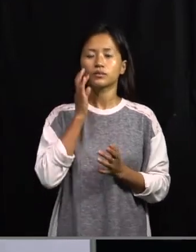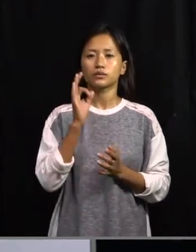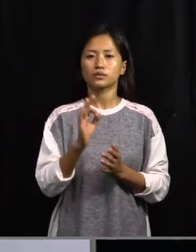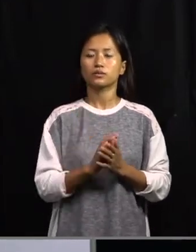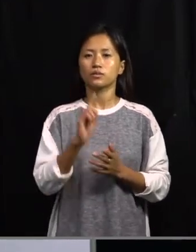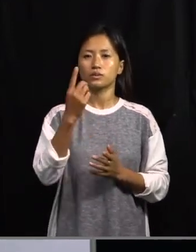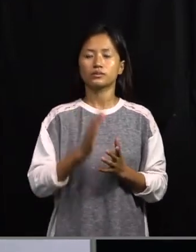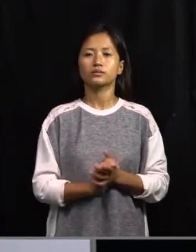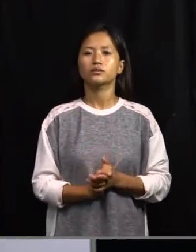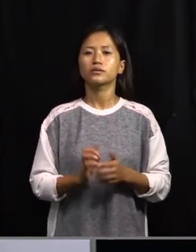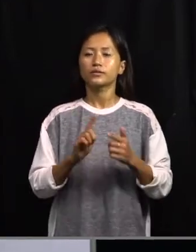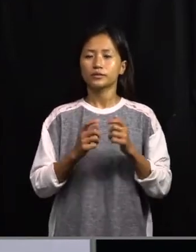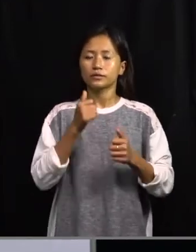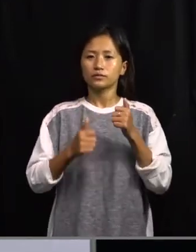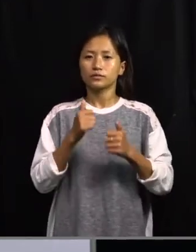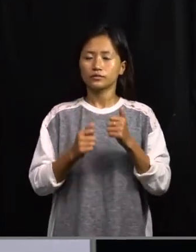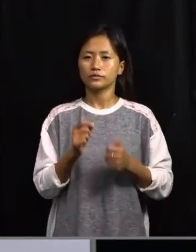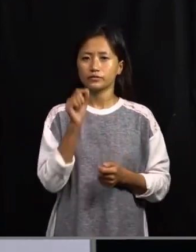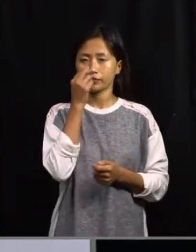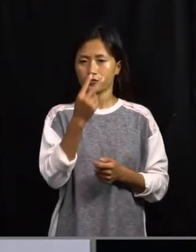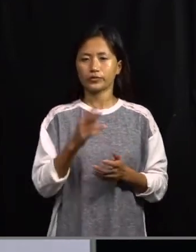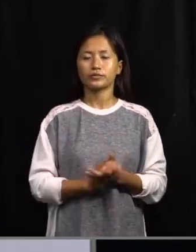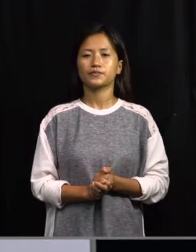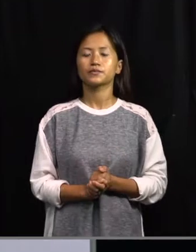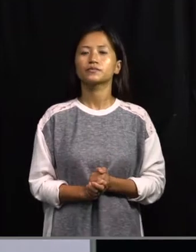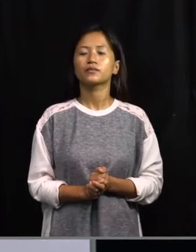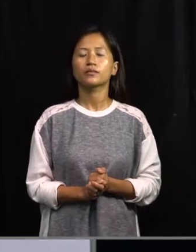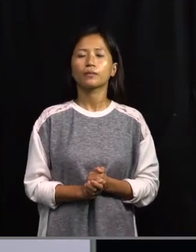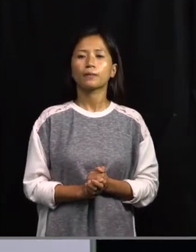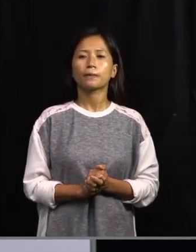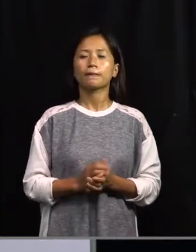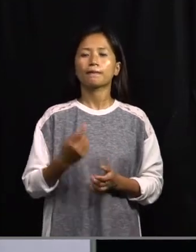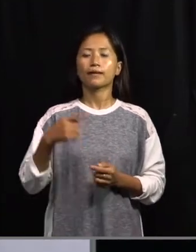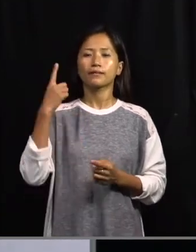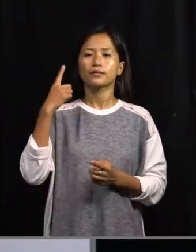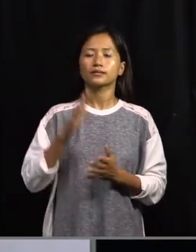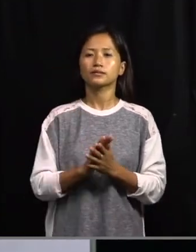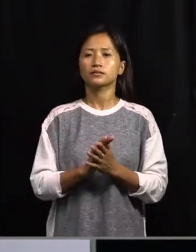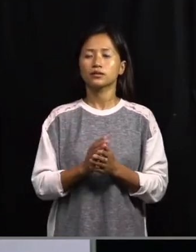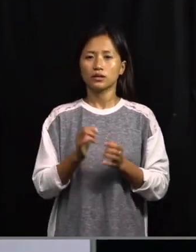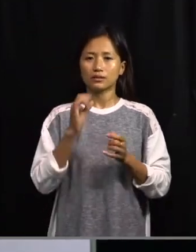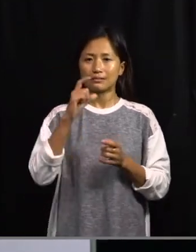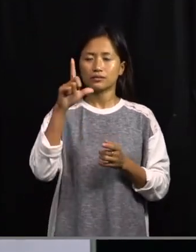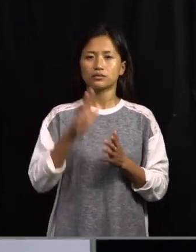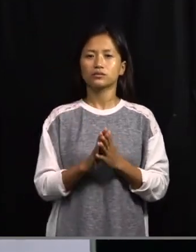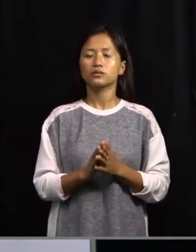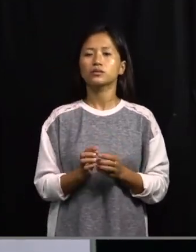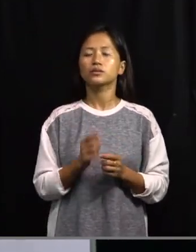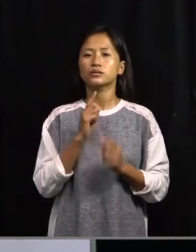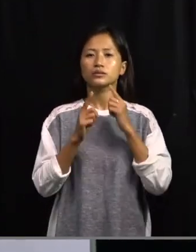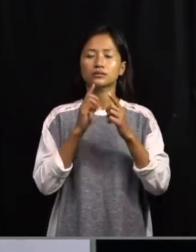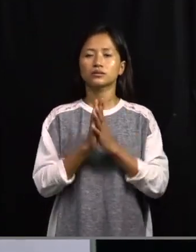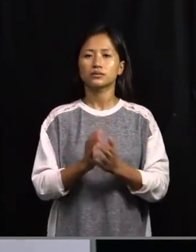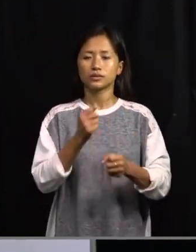your examination point of view. So yesterday, I mean, in the last session, we were discussing government budget or not. So